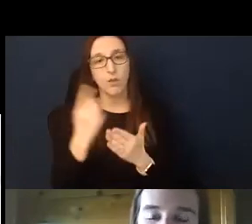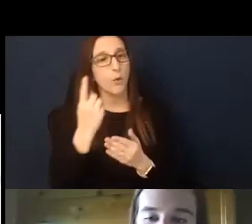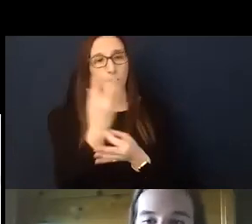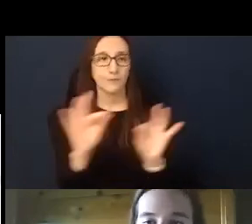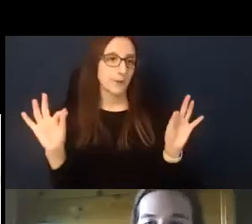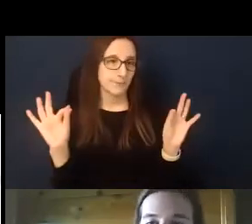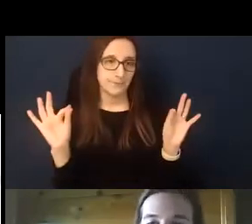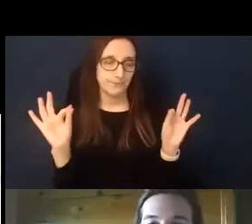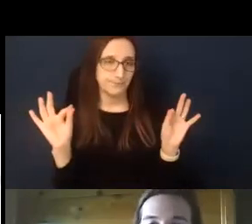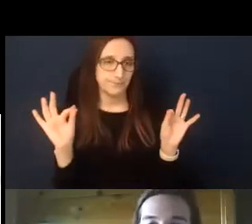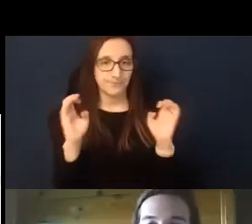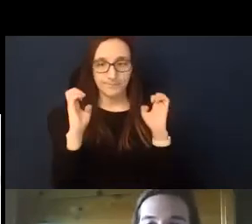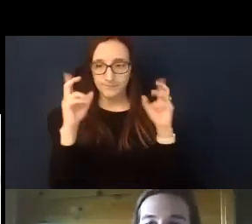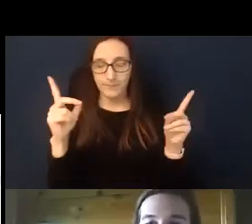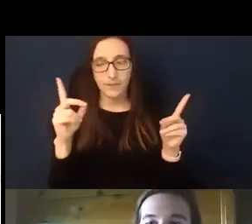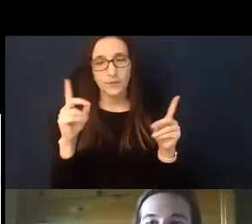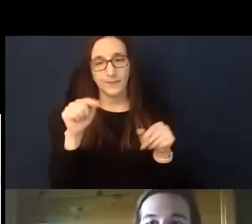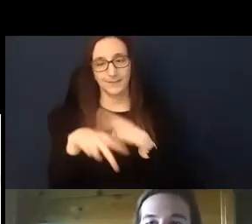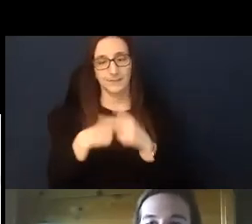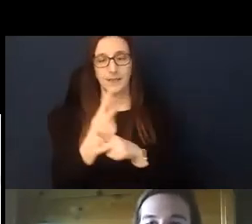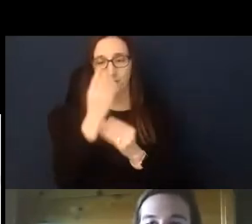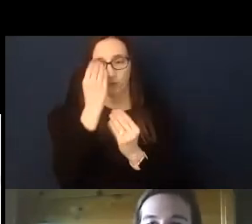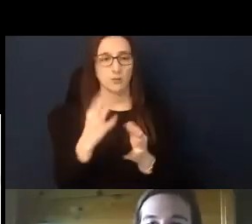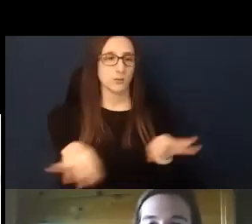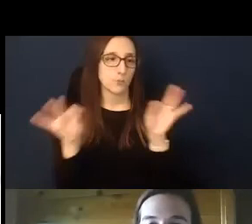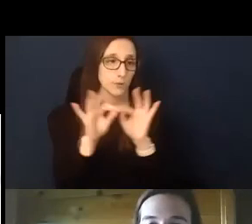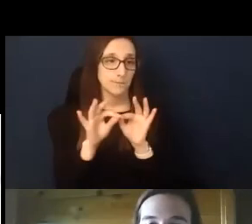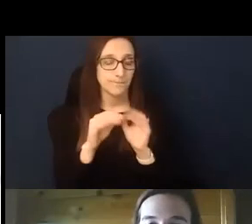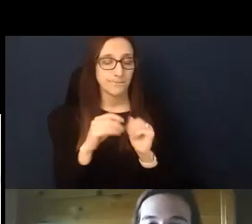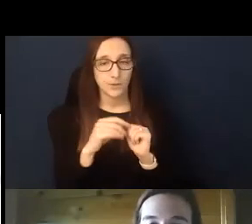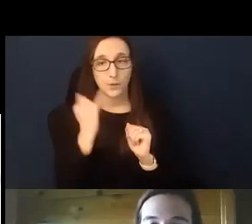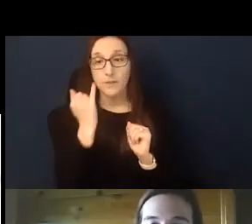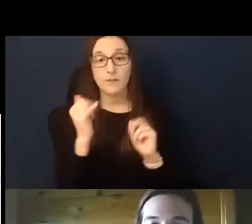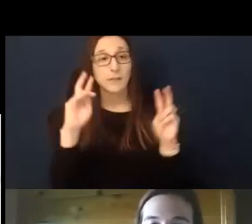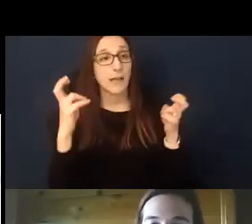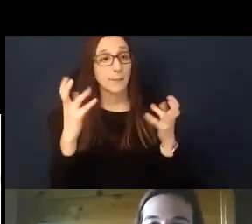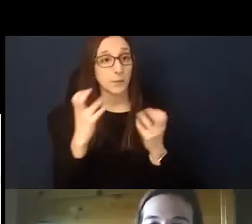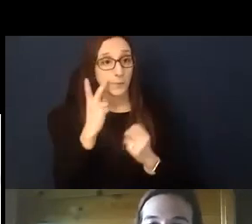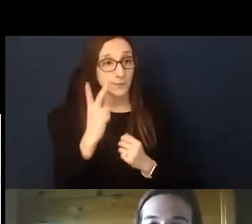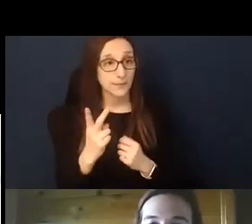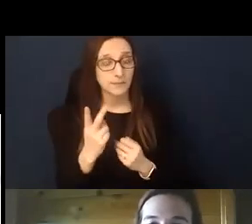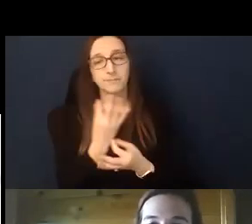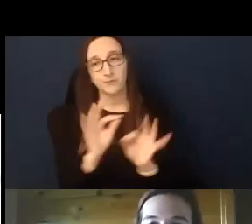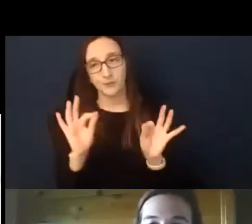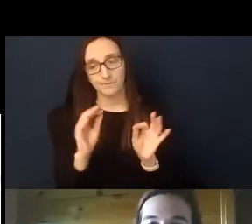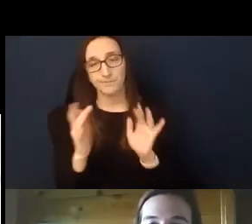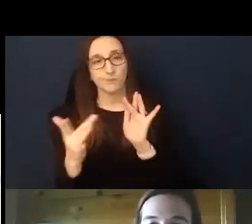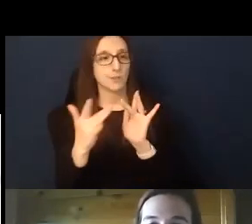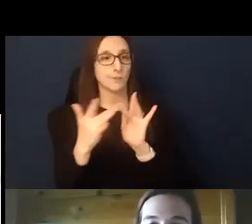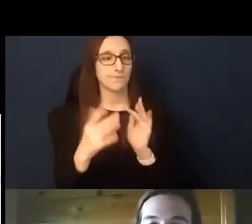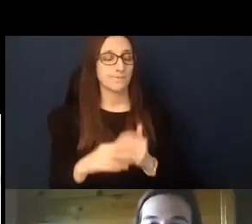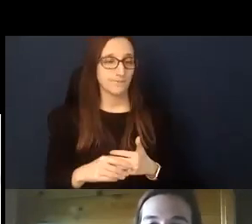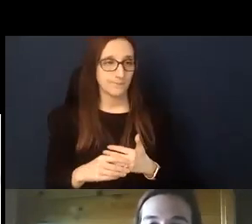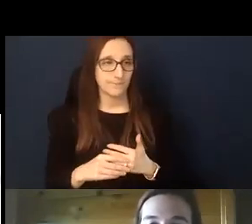because education and this type of content is really good. So if there's a topic you'd like to see, reach out.